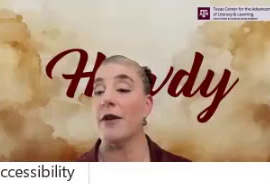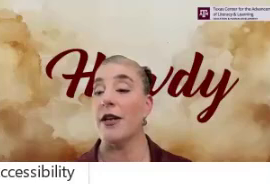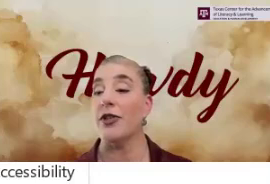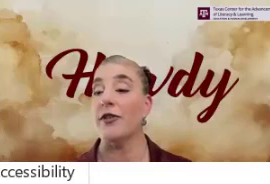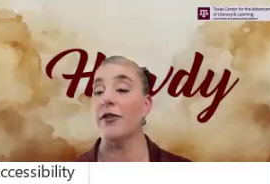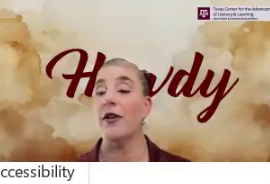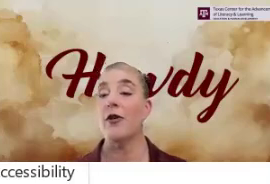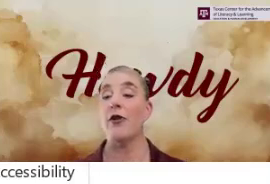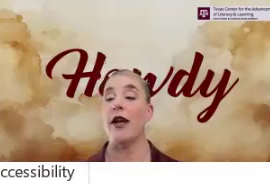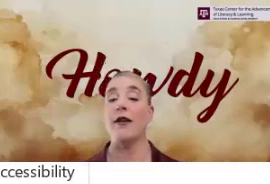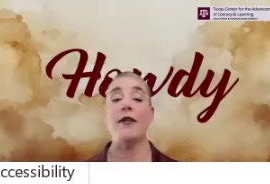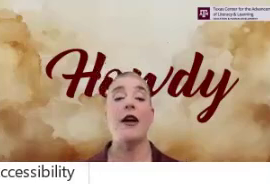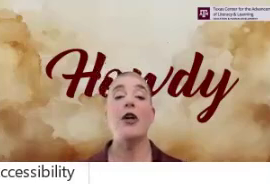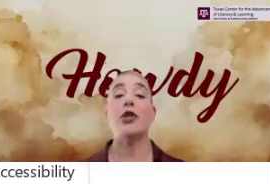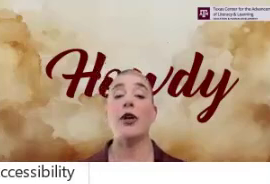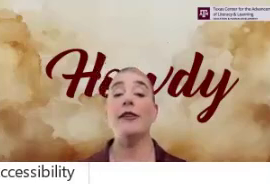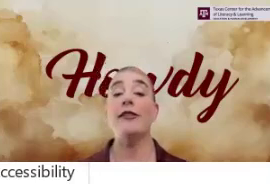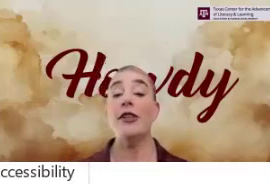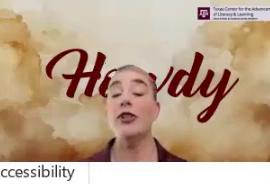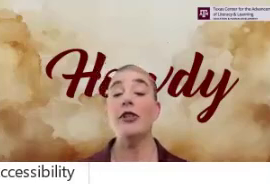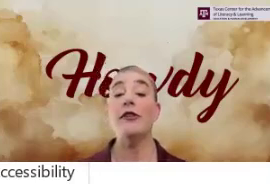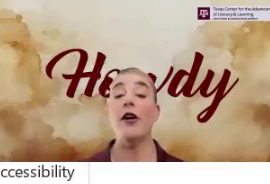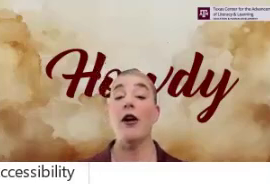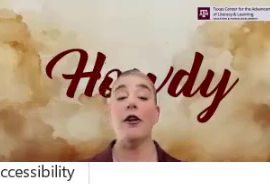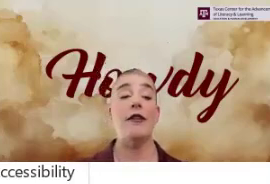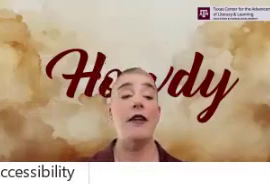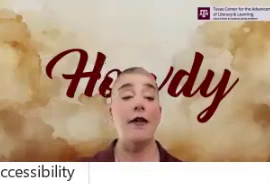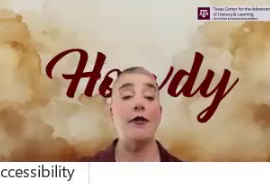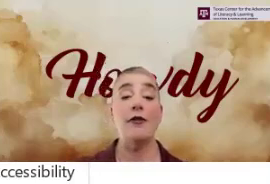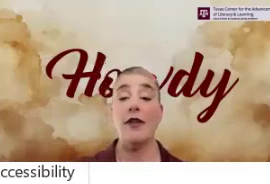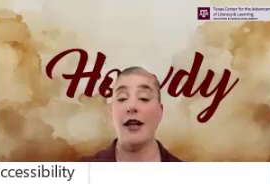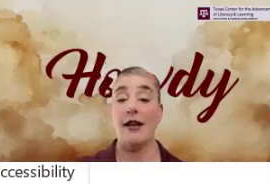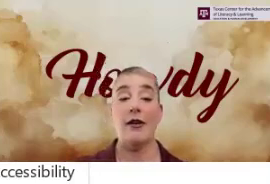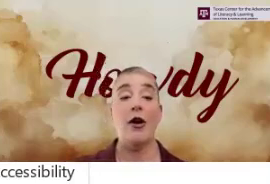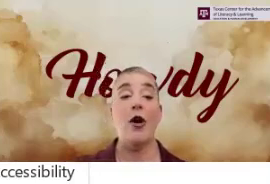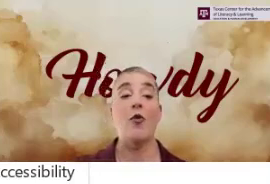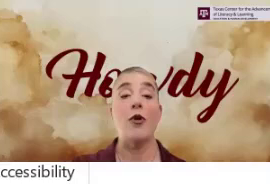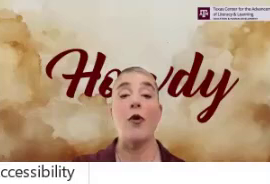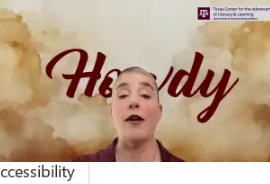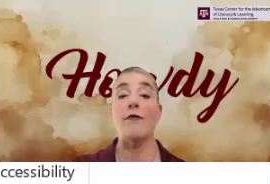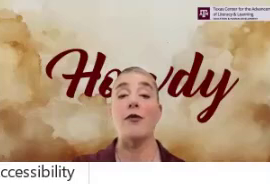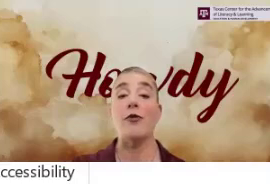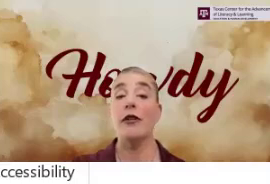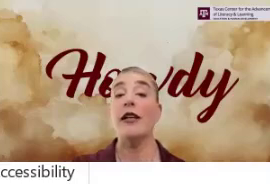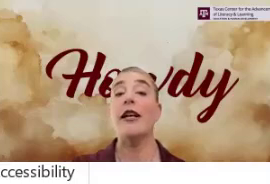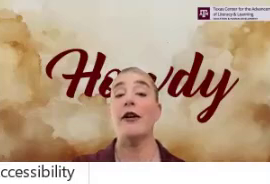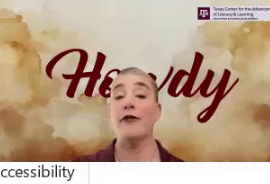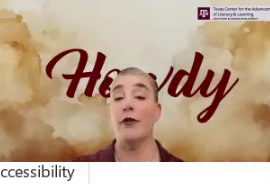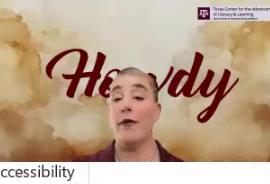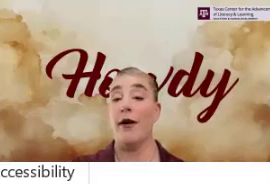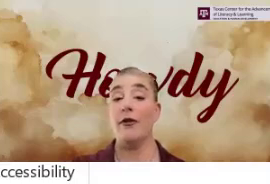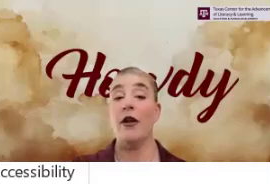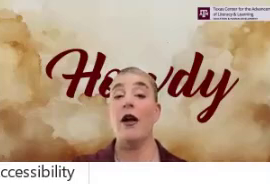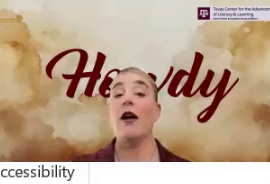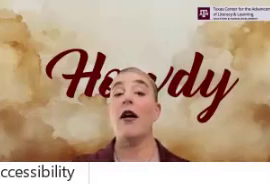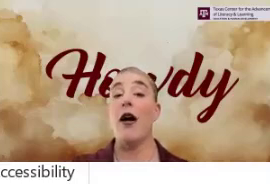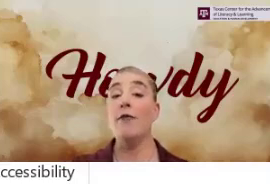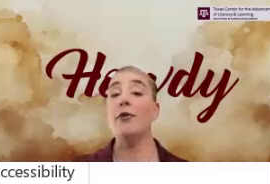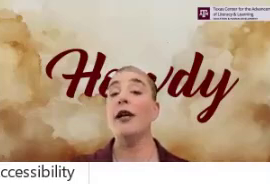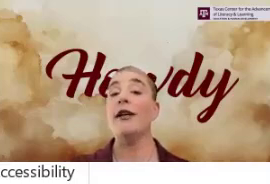use animations. Okay. Transitions are another thing we want to be really careful